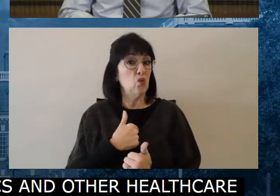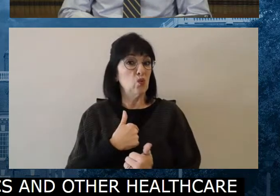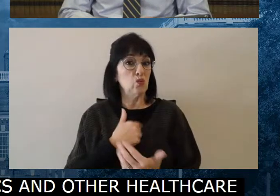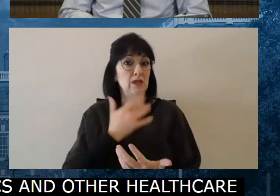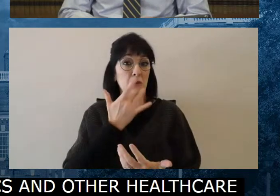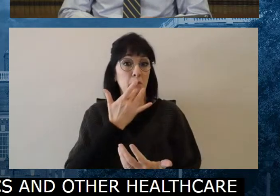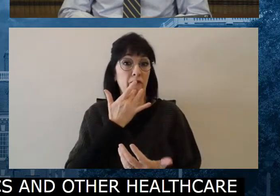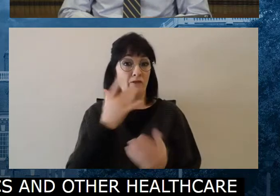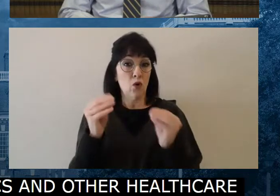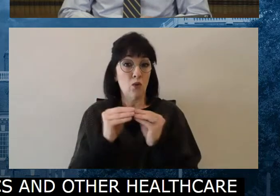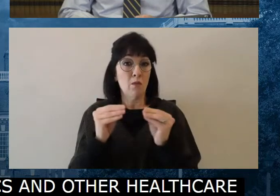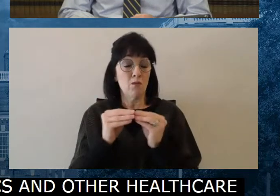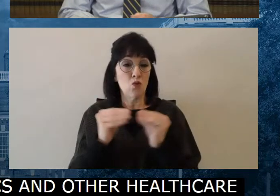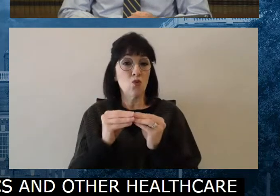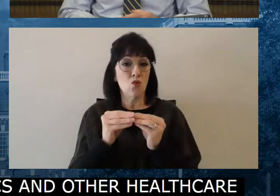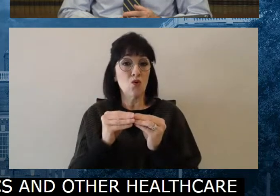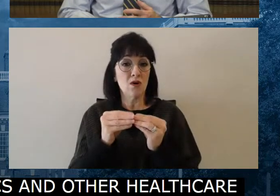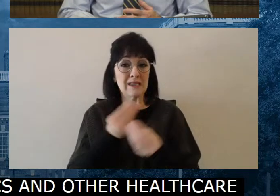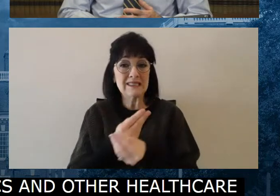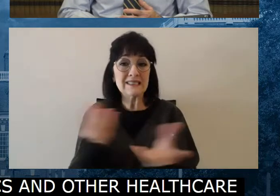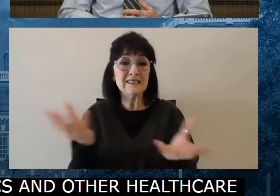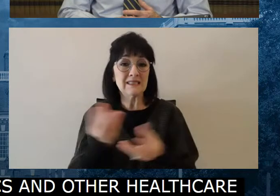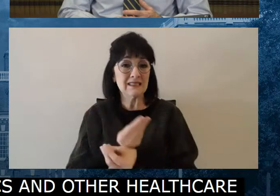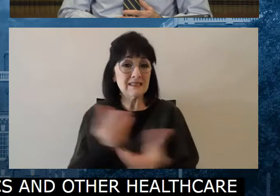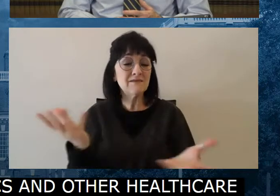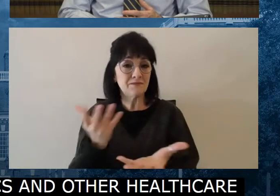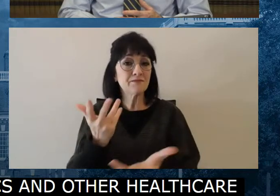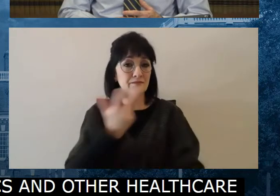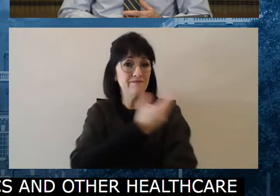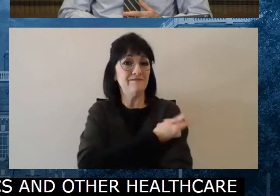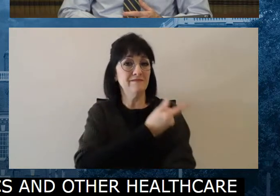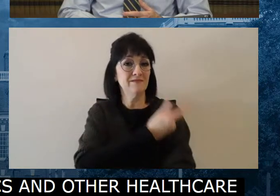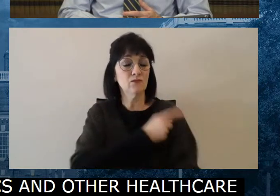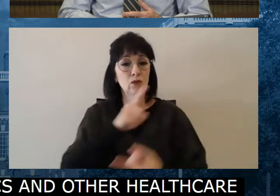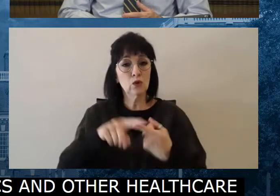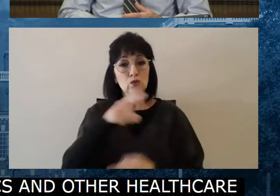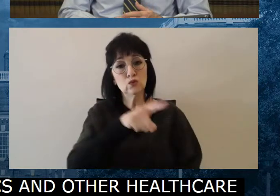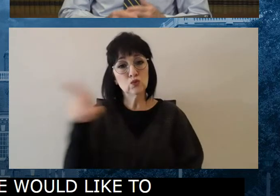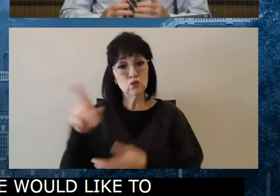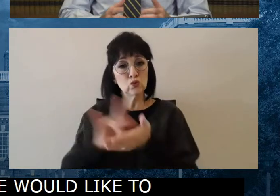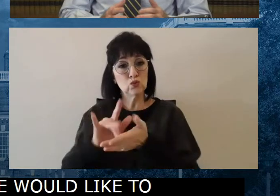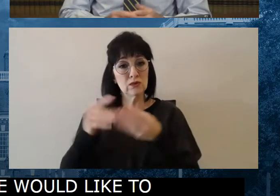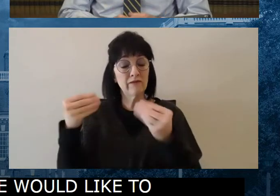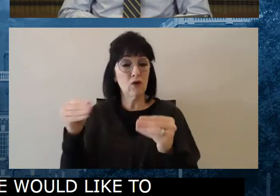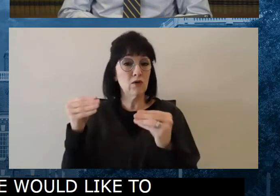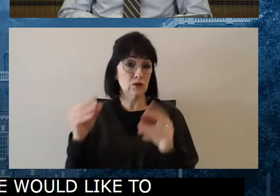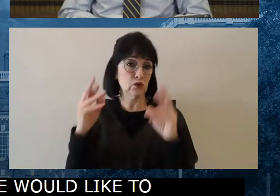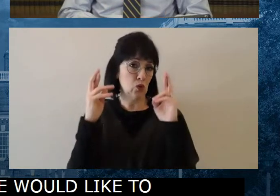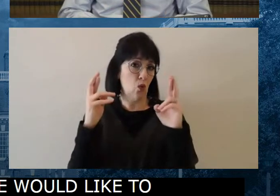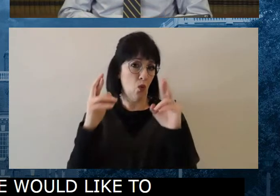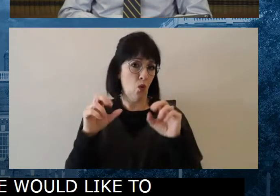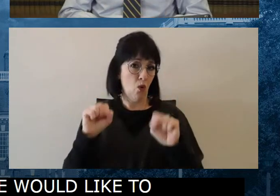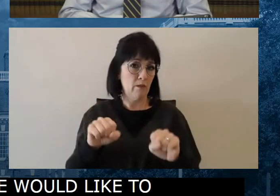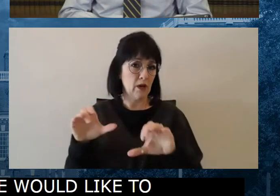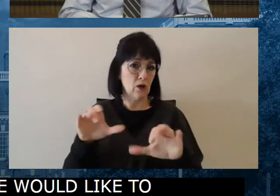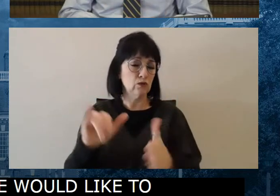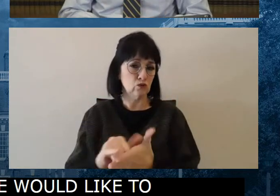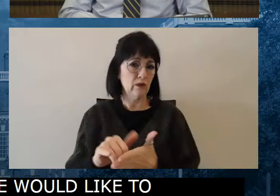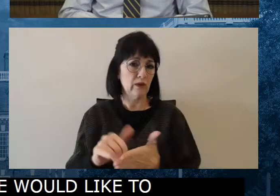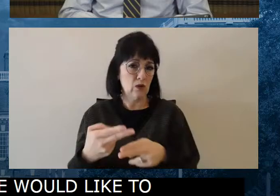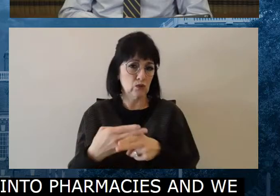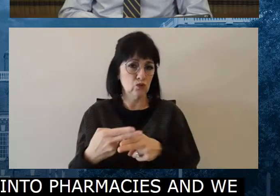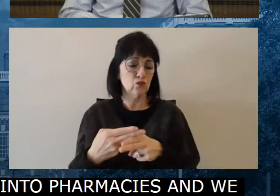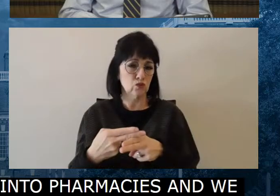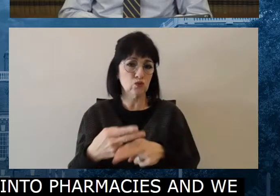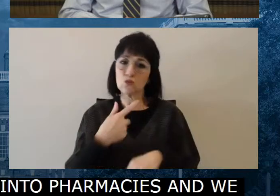out into pharmacies, and we expect that we'll be able to do that. We continue to be focused on fast and fair